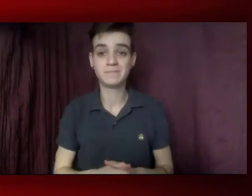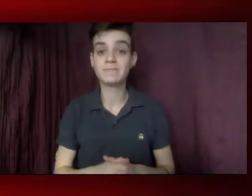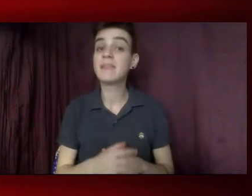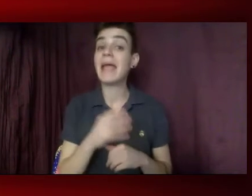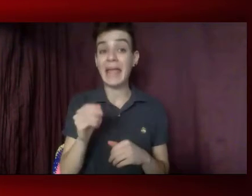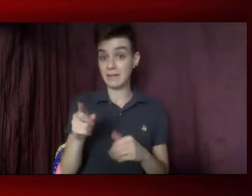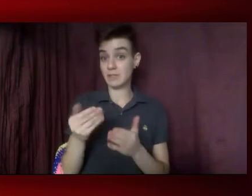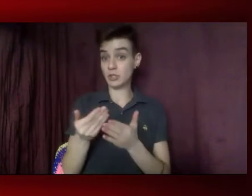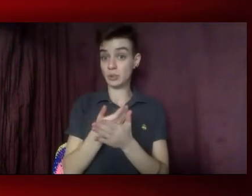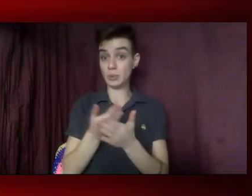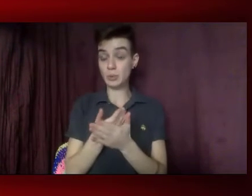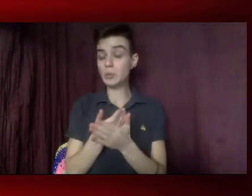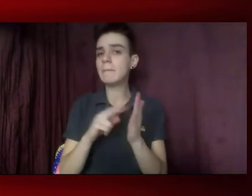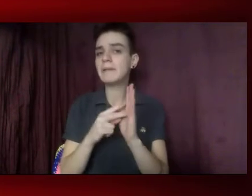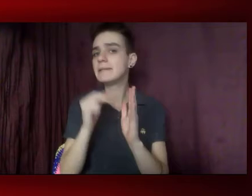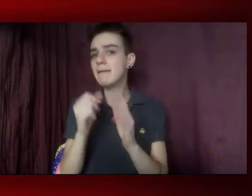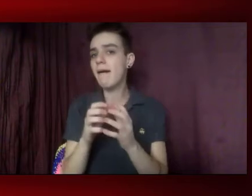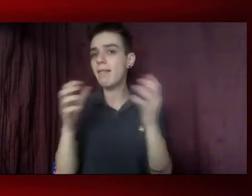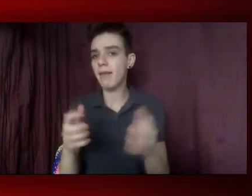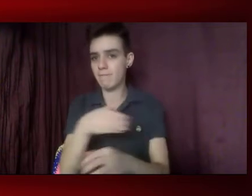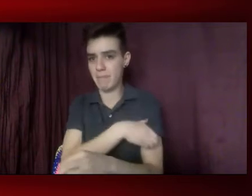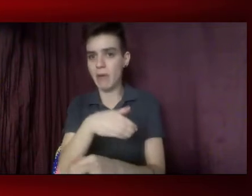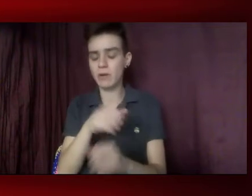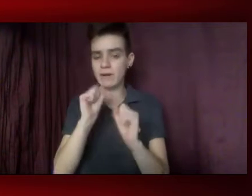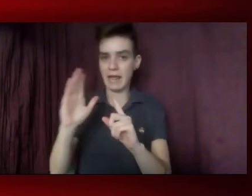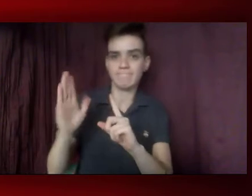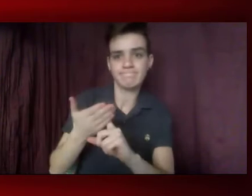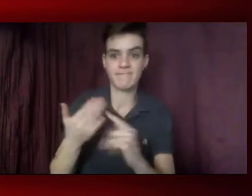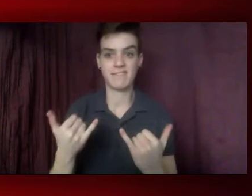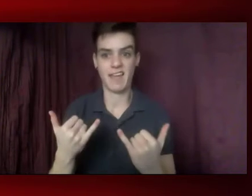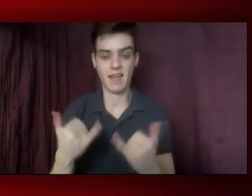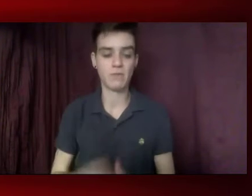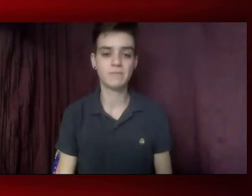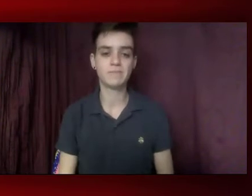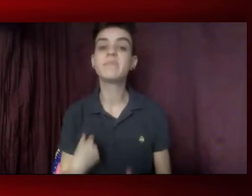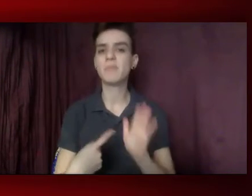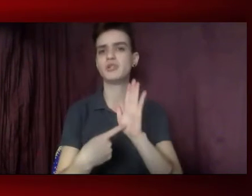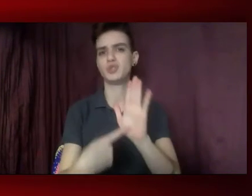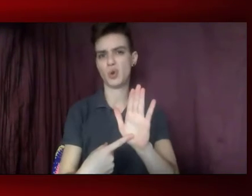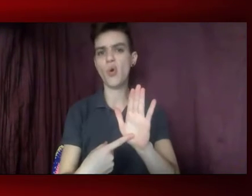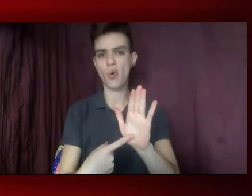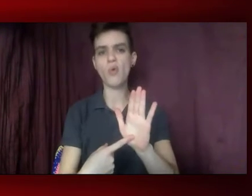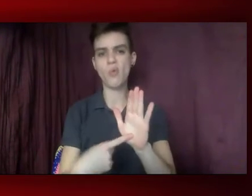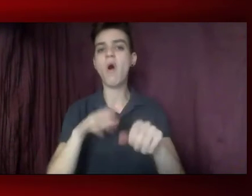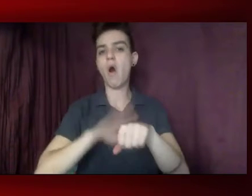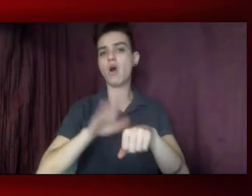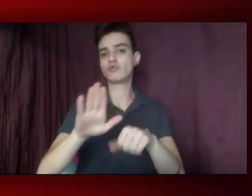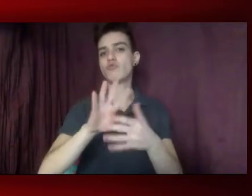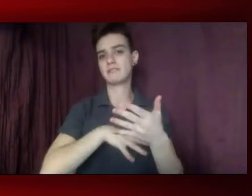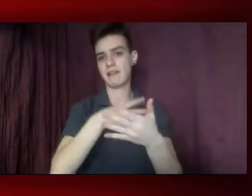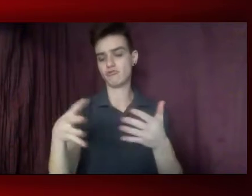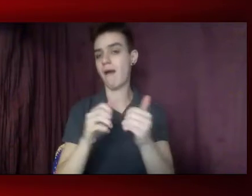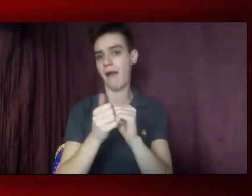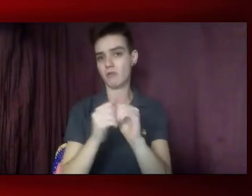power within that system. I'm going to show you on your schedule how you can identify if somebody is a new member